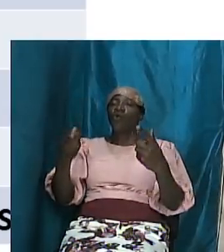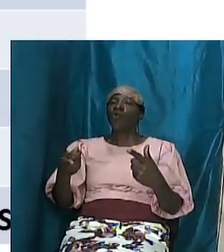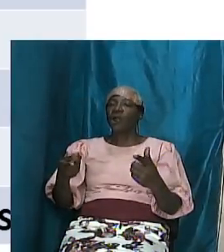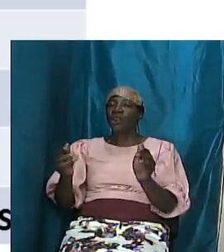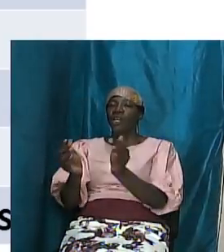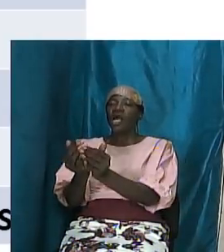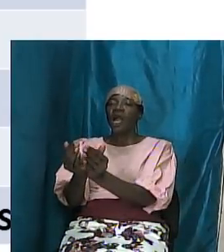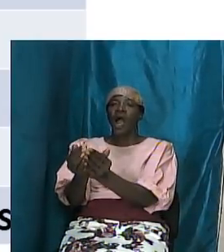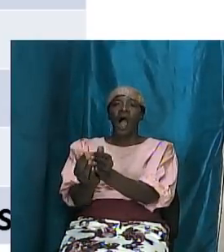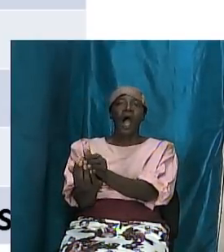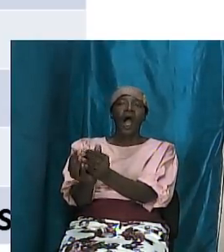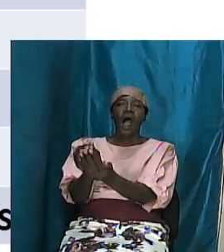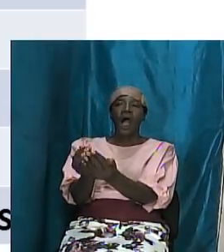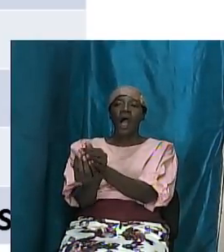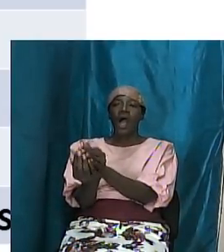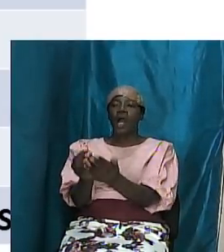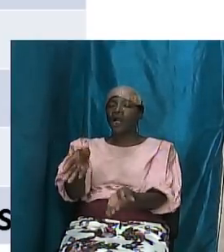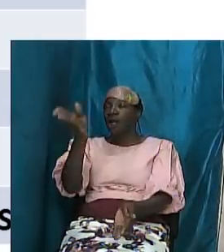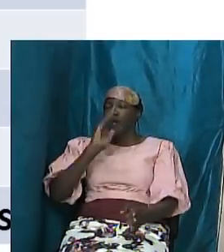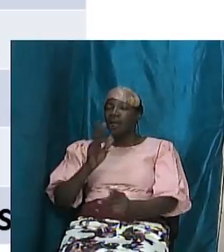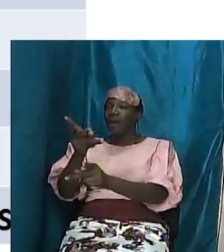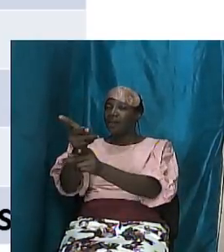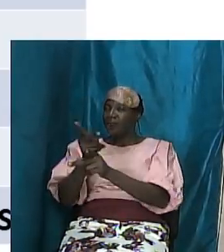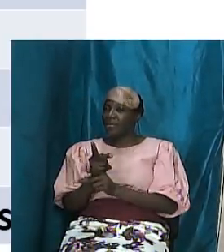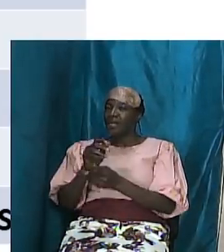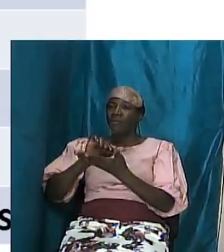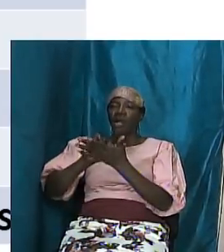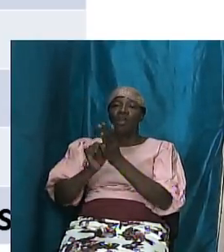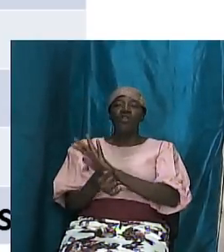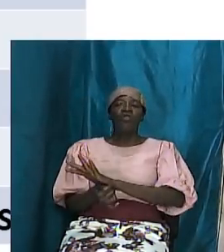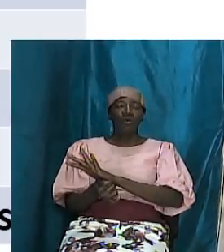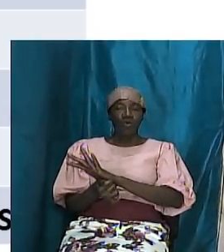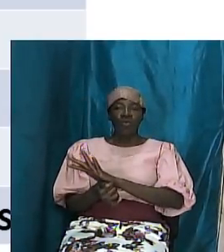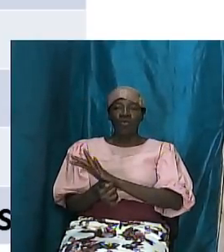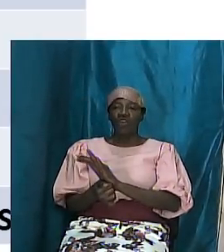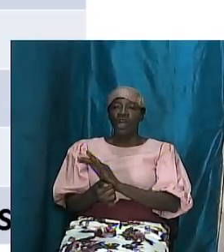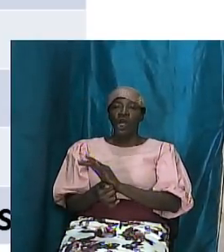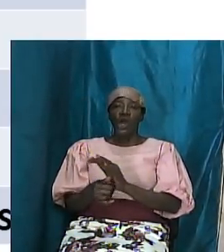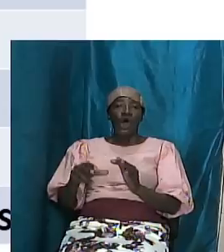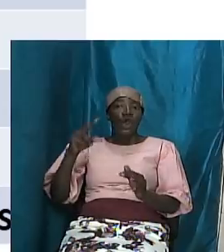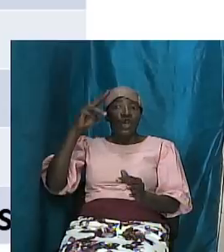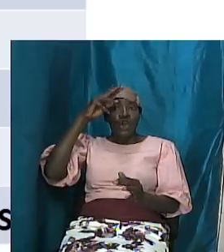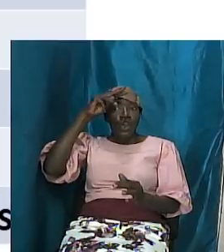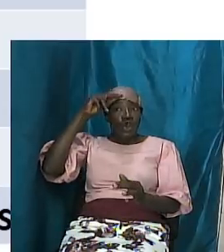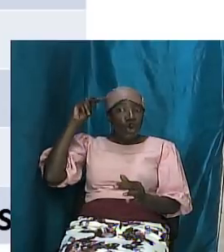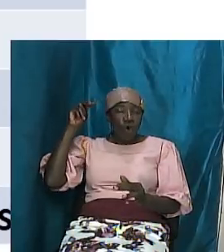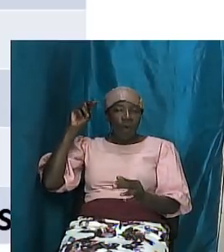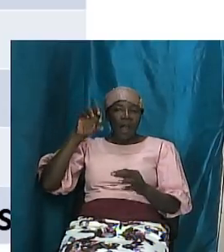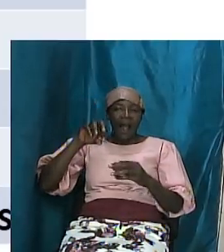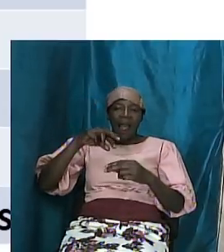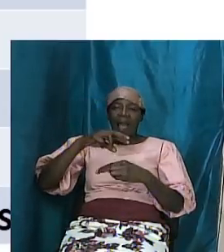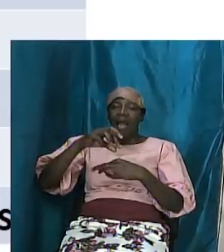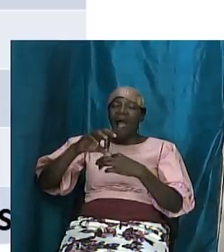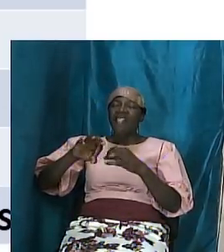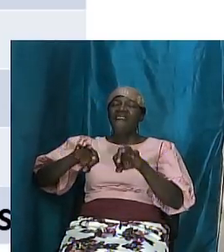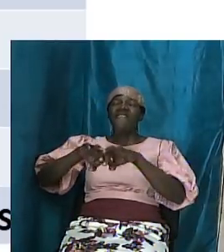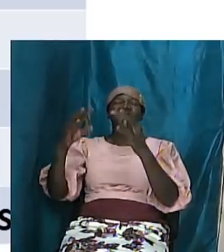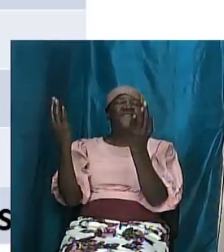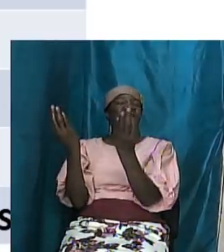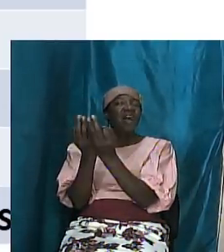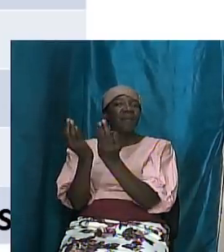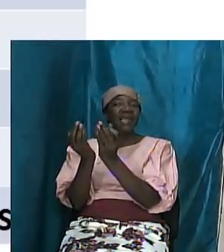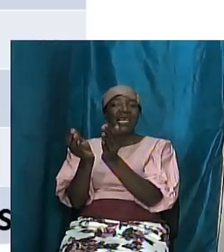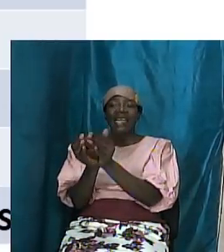ark. And God preserved those, Noah and his family, and those animals, preserved them in the